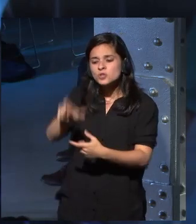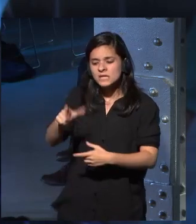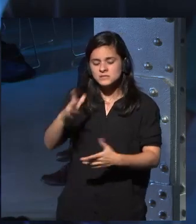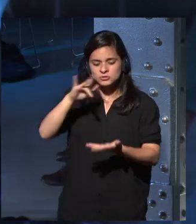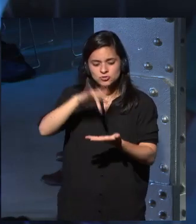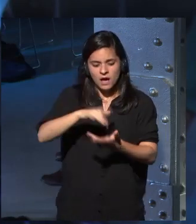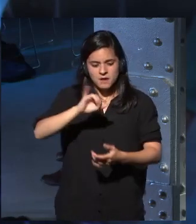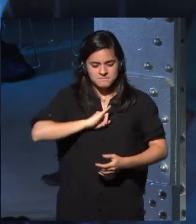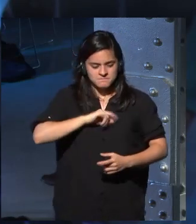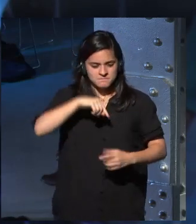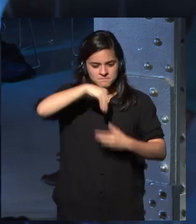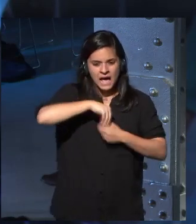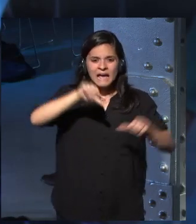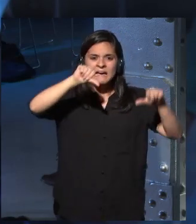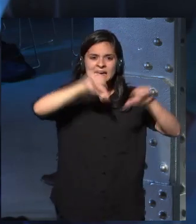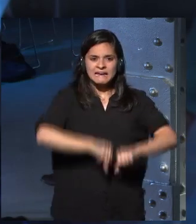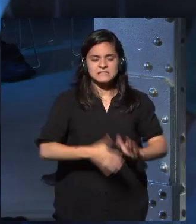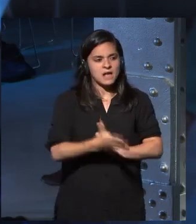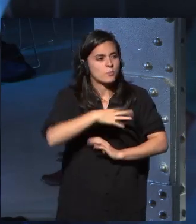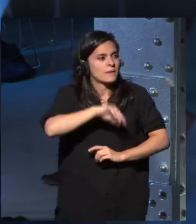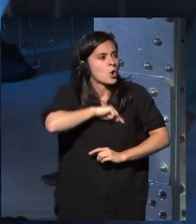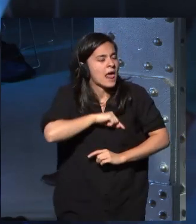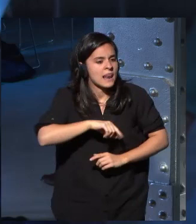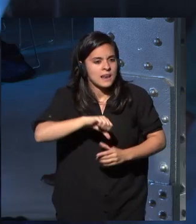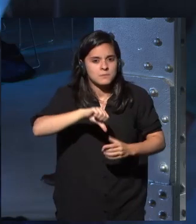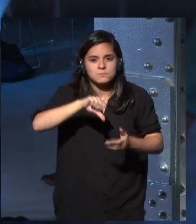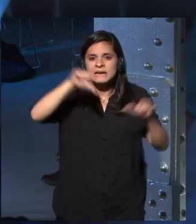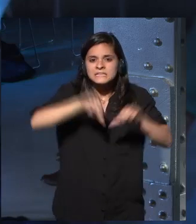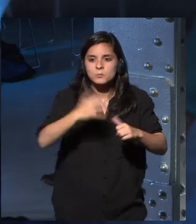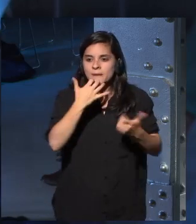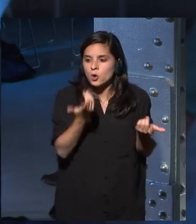usually moral crises with a political colouring.